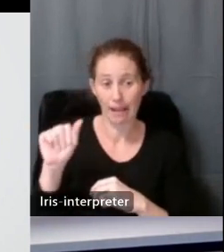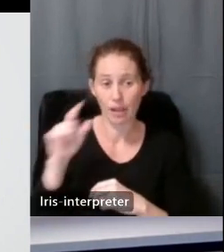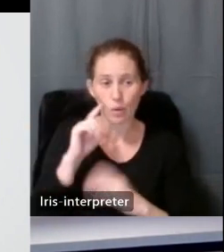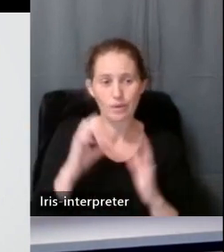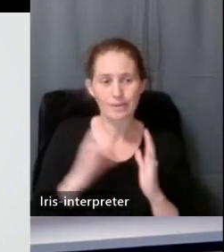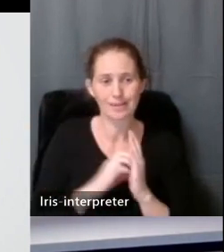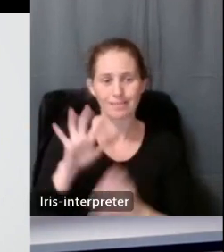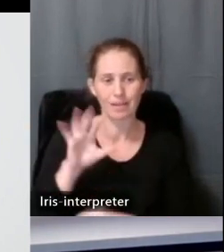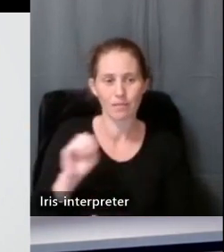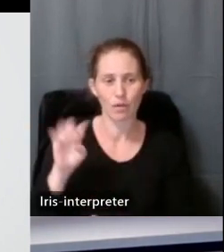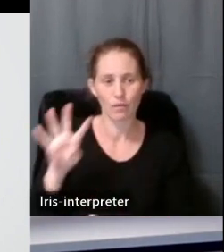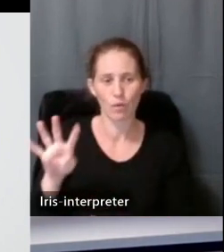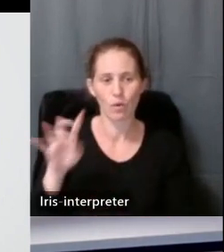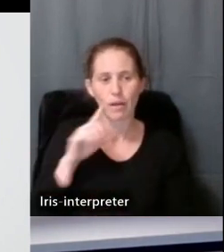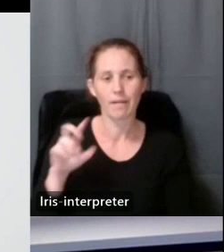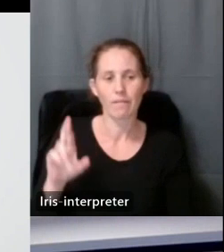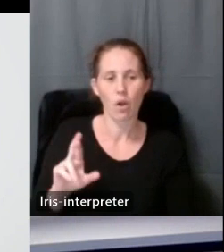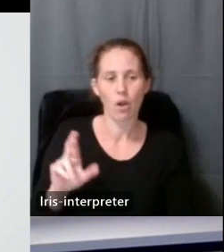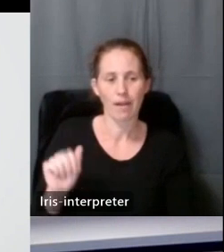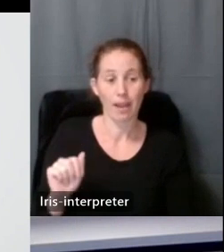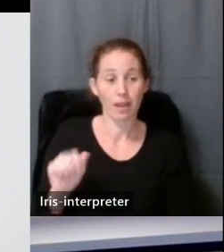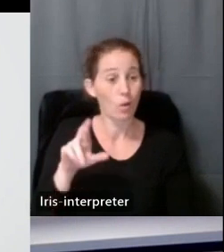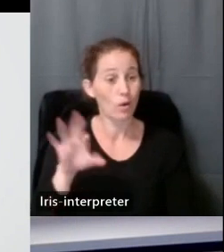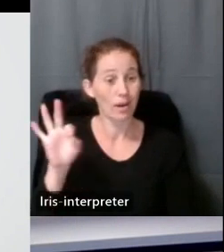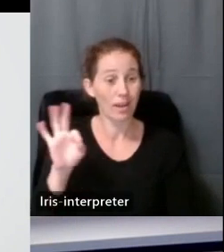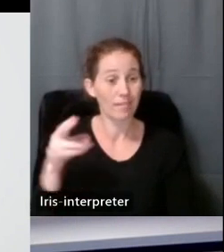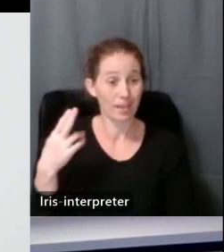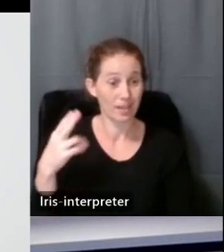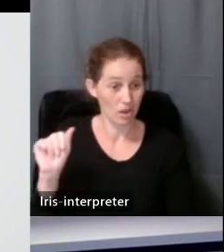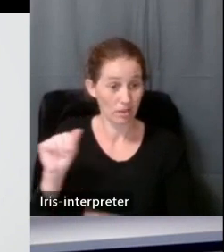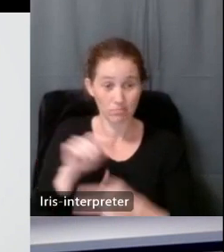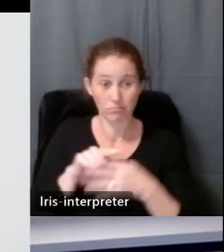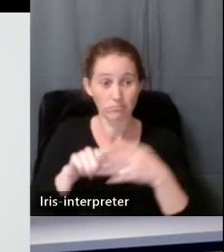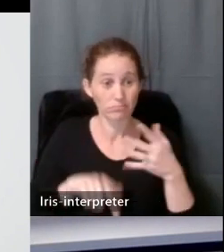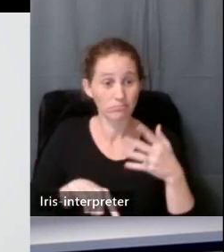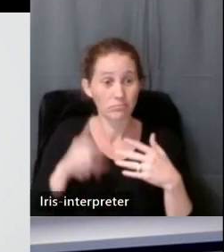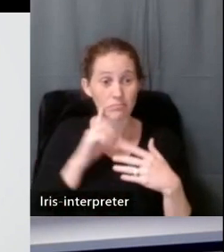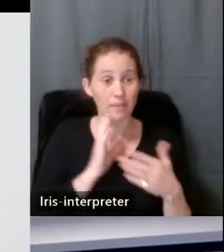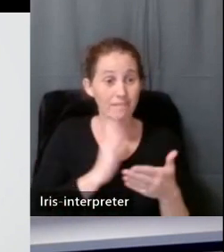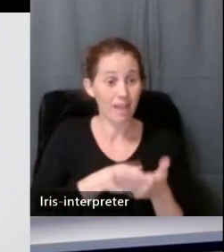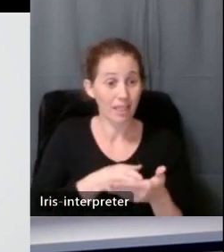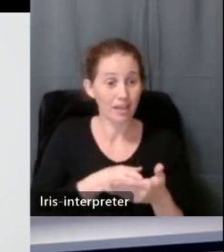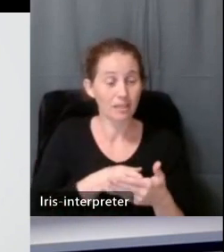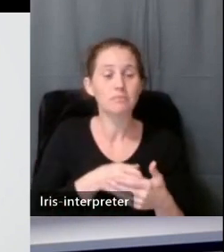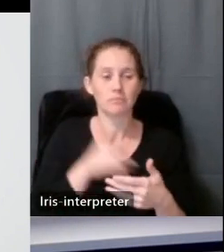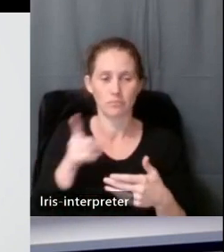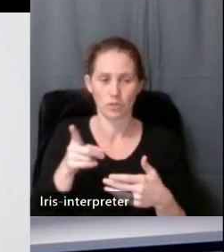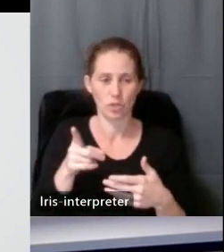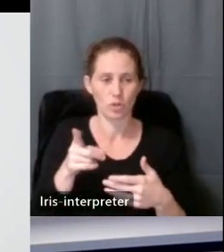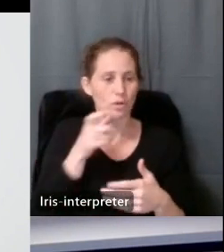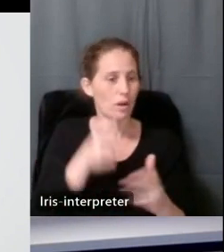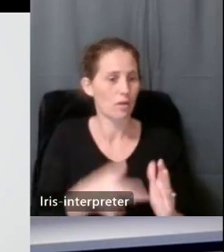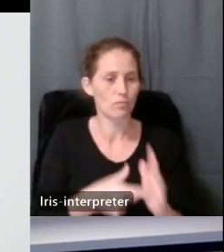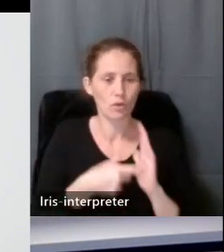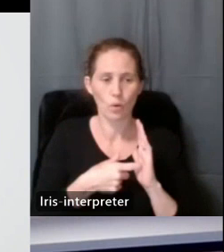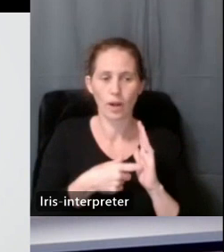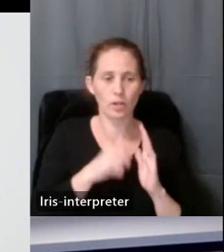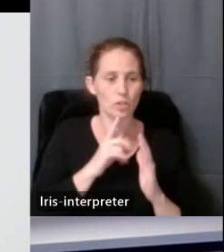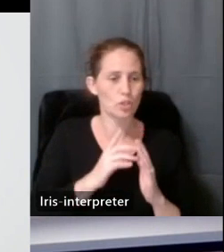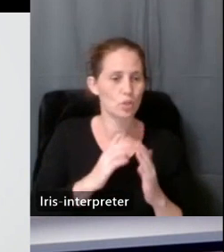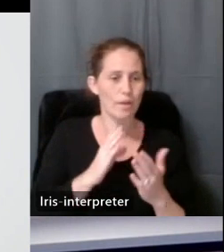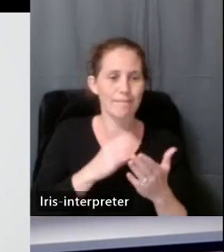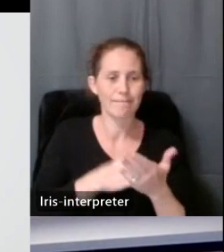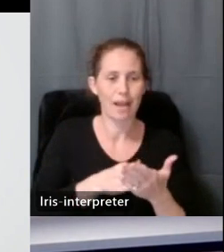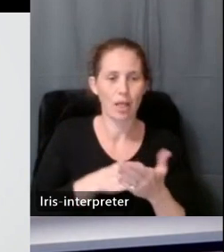Section 504 of the RA or the FHA have been violated. You are not required to file